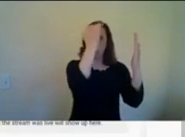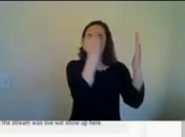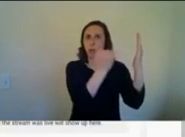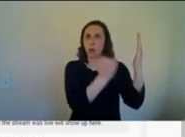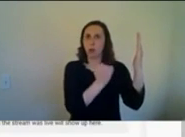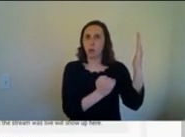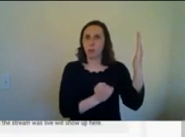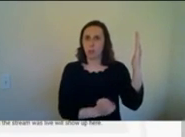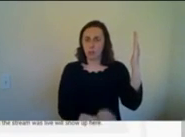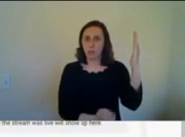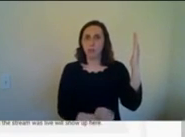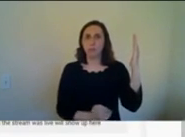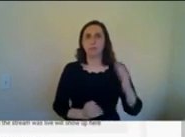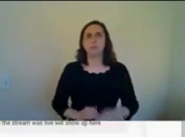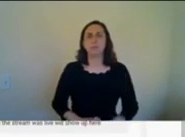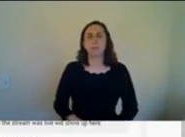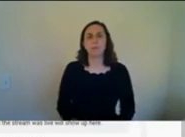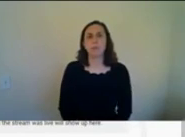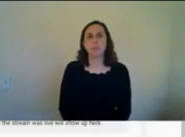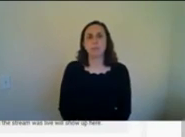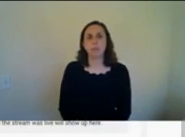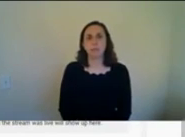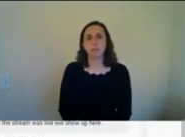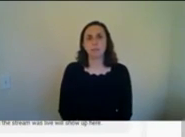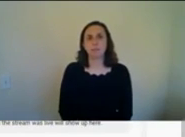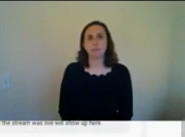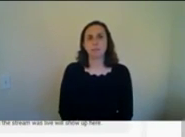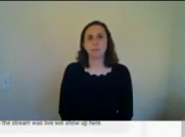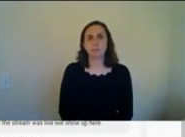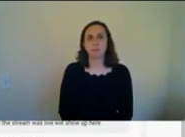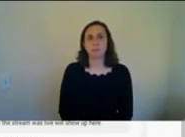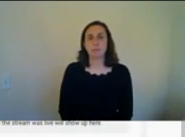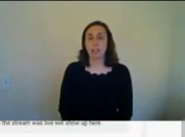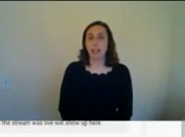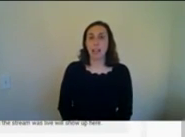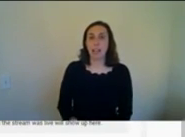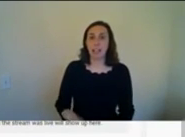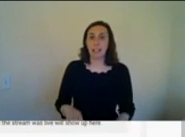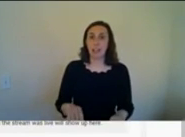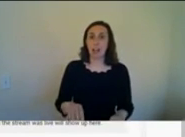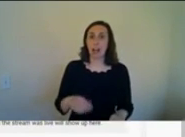the title for the subject going through. And then as I put up example problems